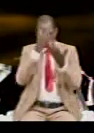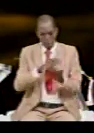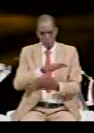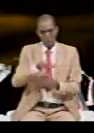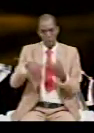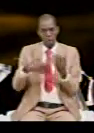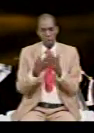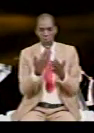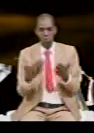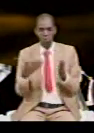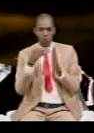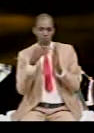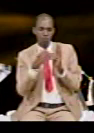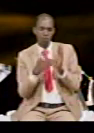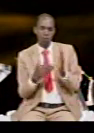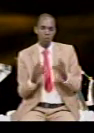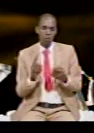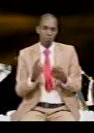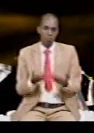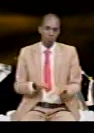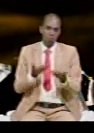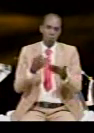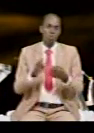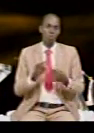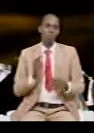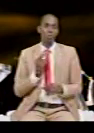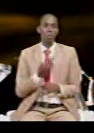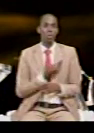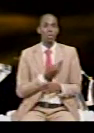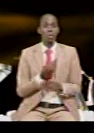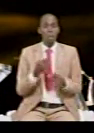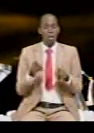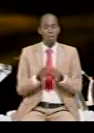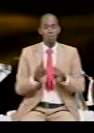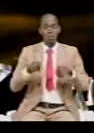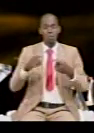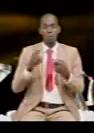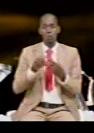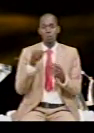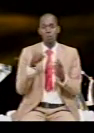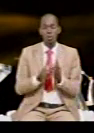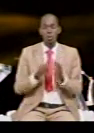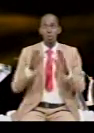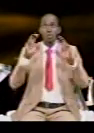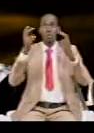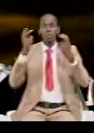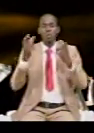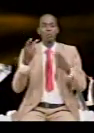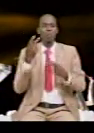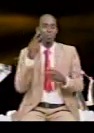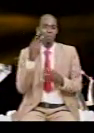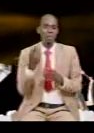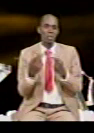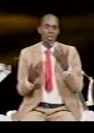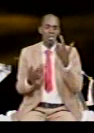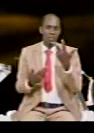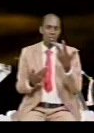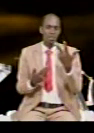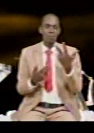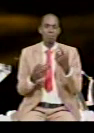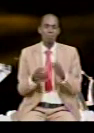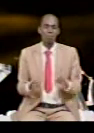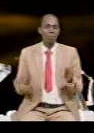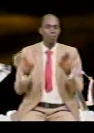been highlighted. And as we look, go into this message, we'll be looking at three major